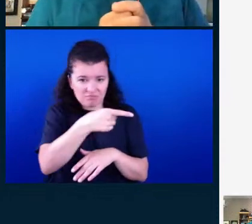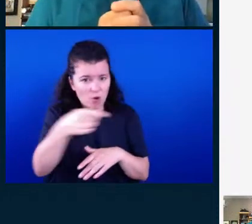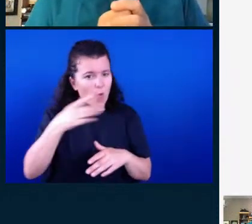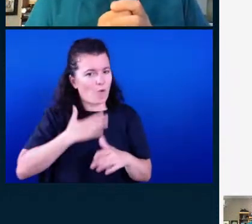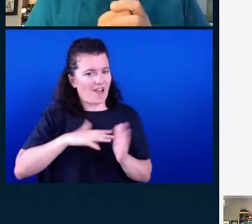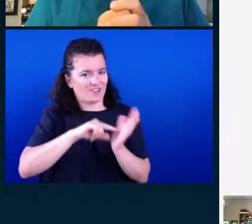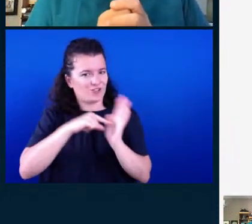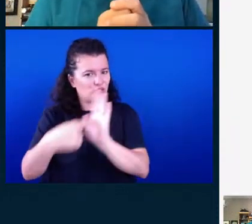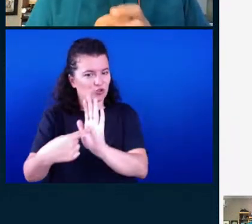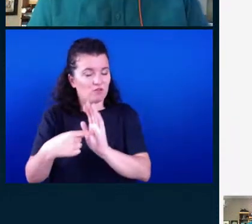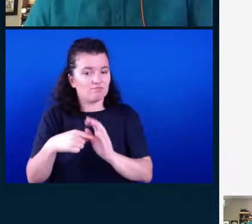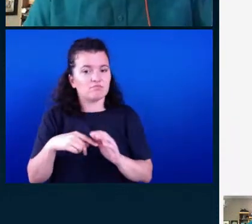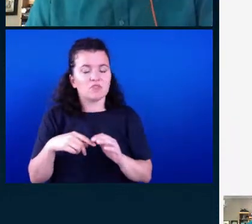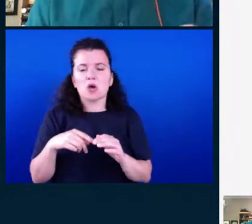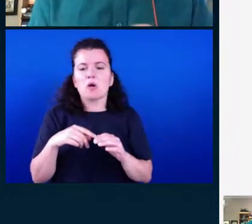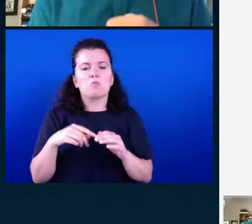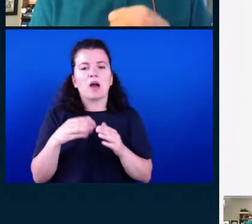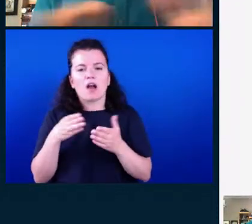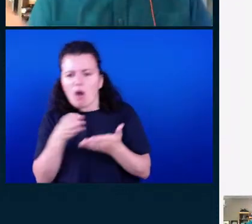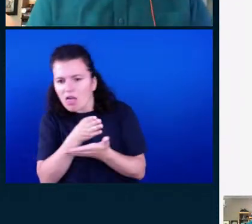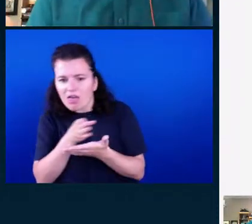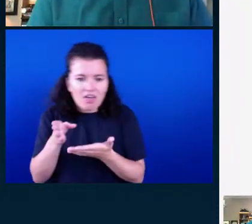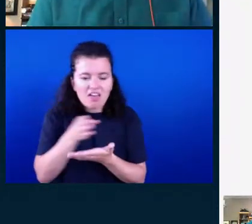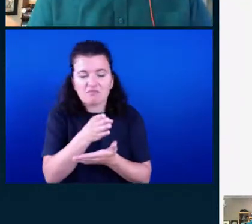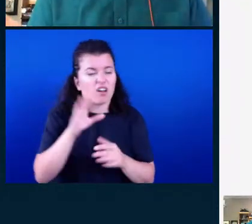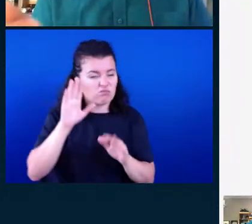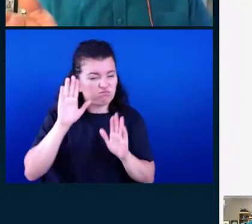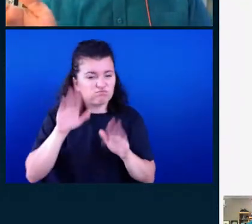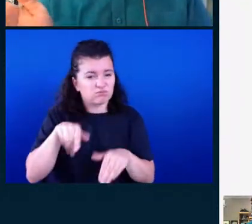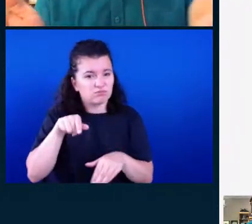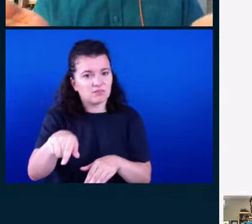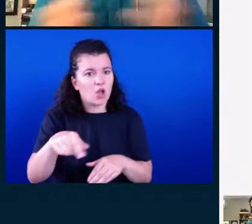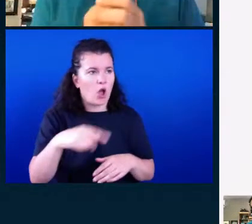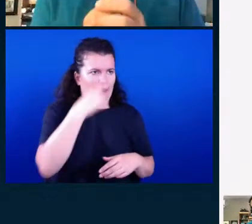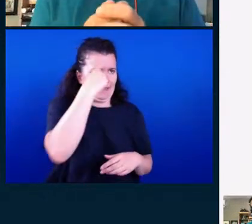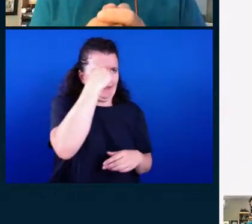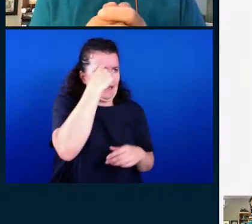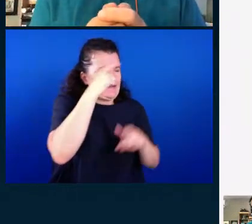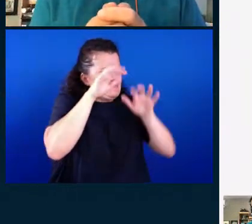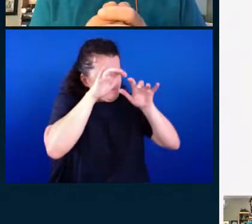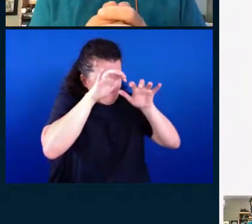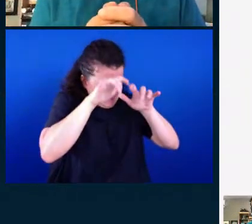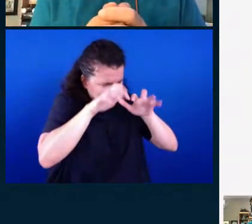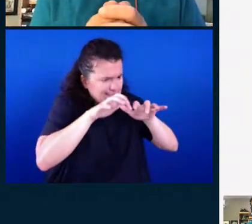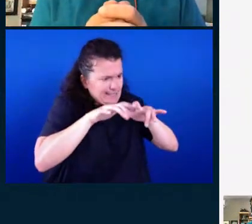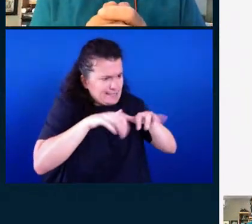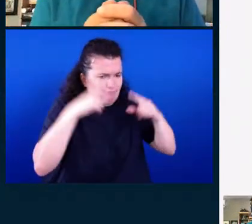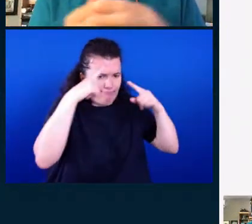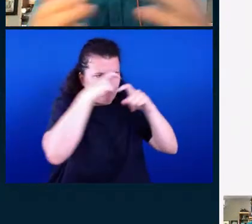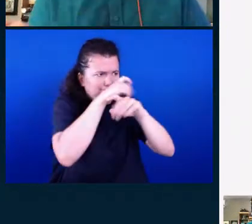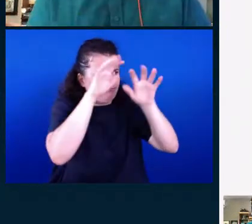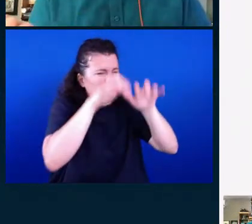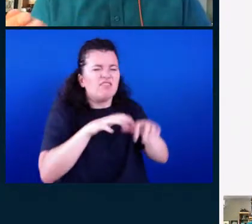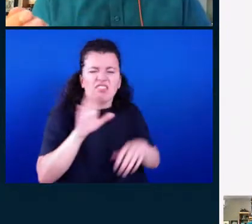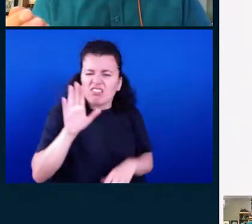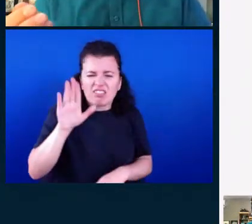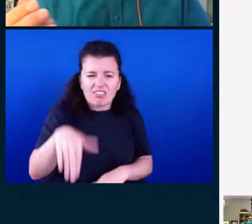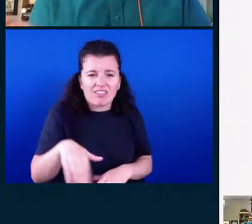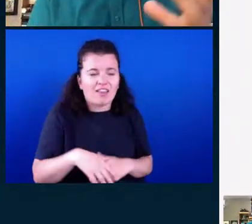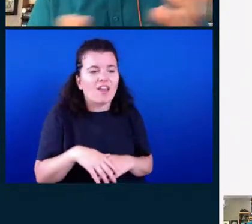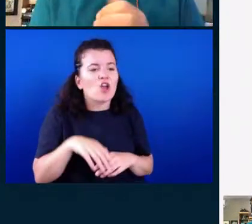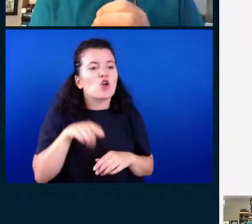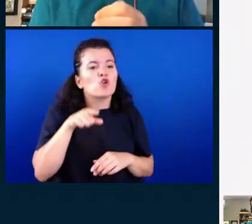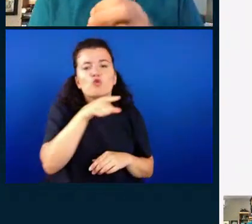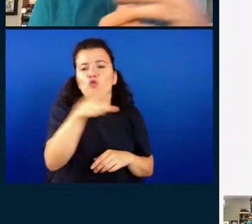around. Some people get worried about, like, oh no, I have to type a bunch of commands, and you definitely can do this in the, you know, you